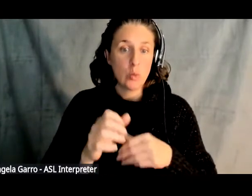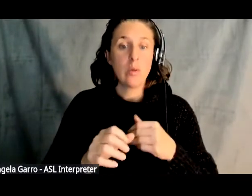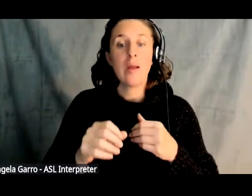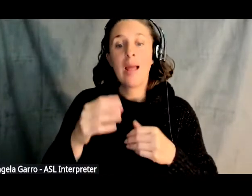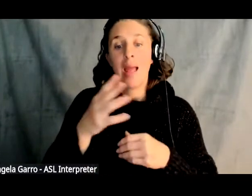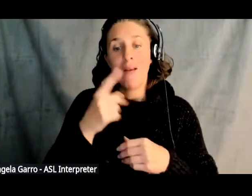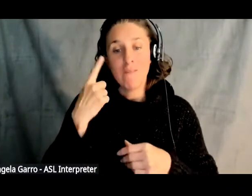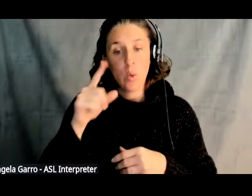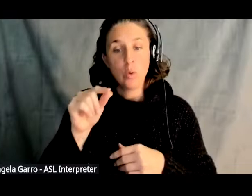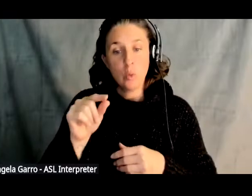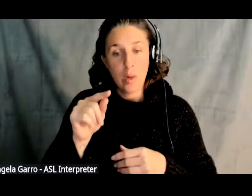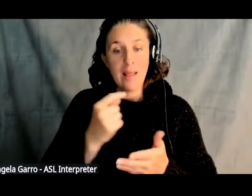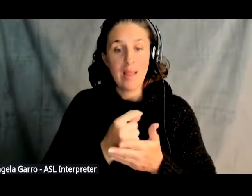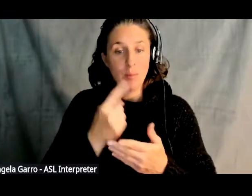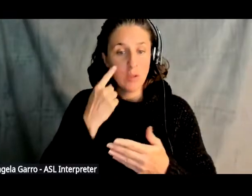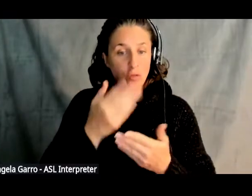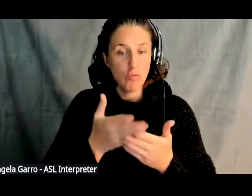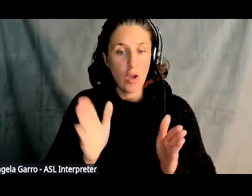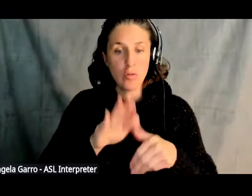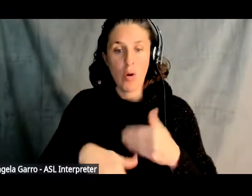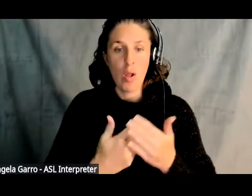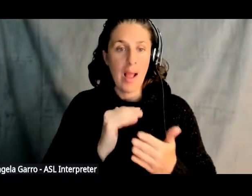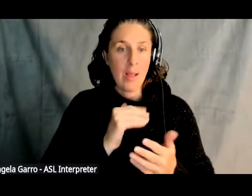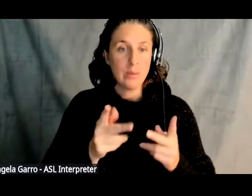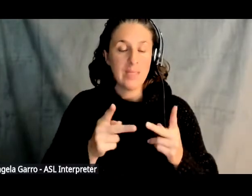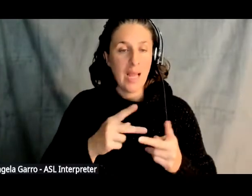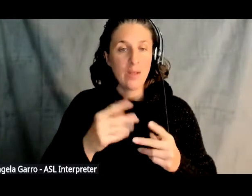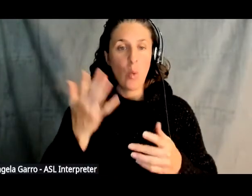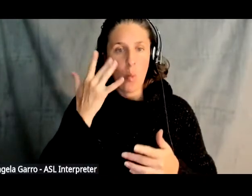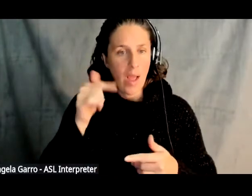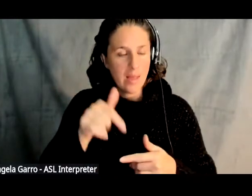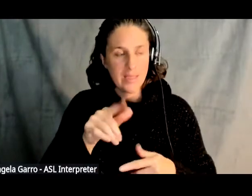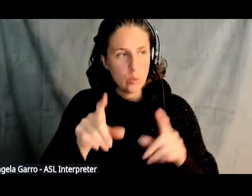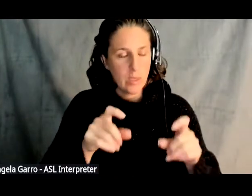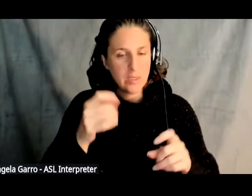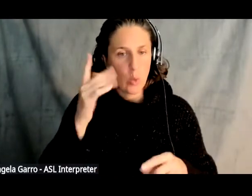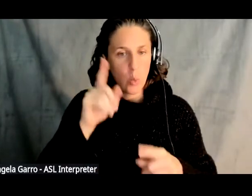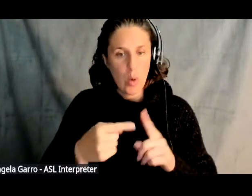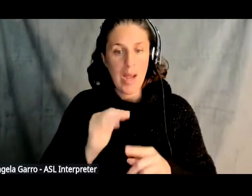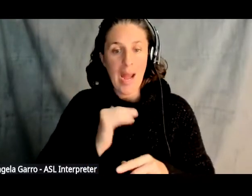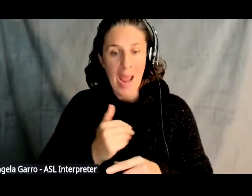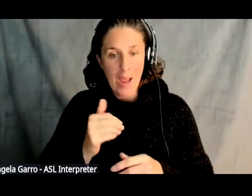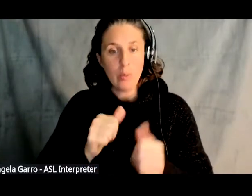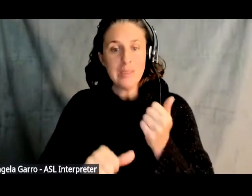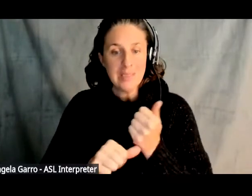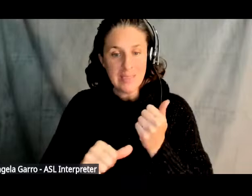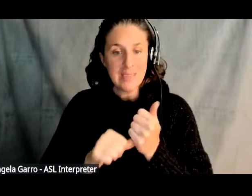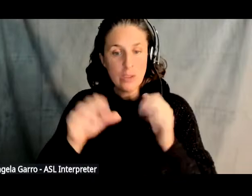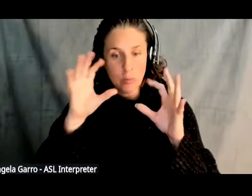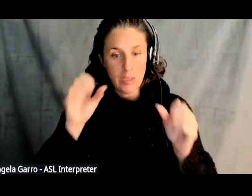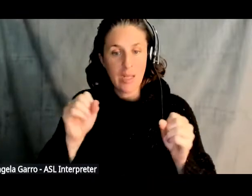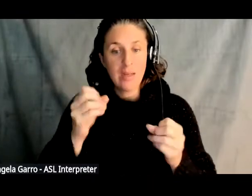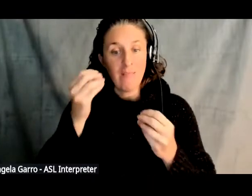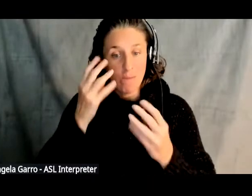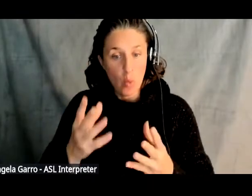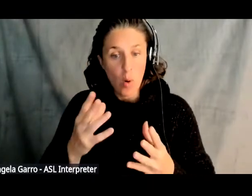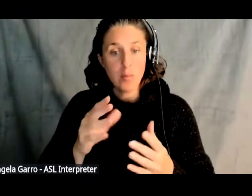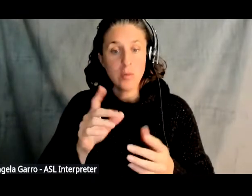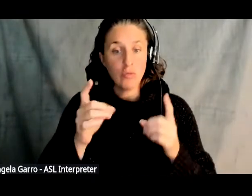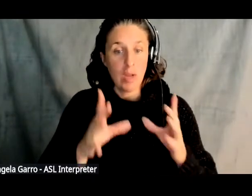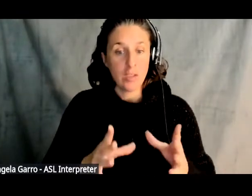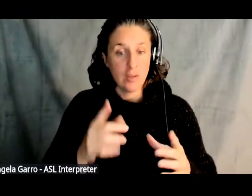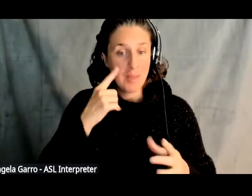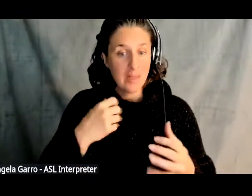of our sites. Why is this model in question when our assistant superintendent informed our director of mental health that, and I